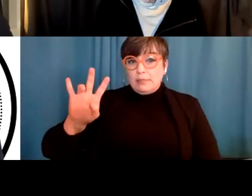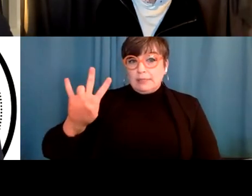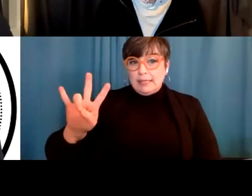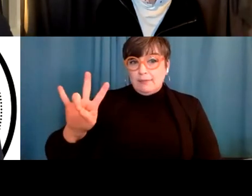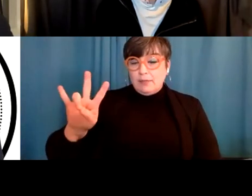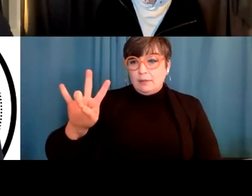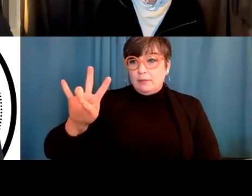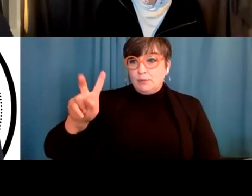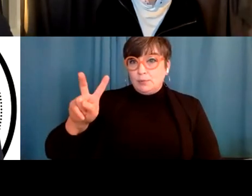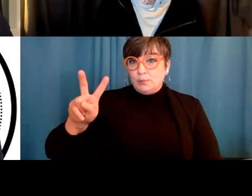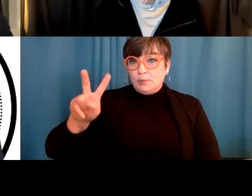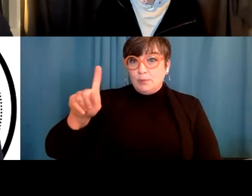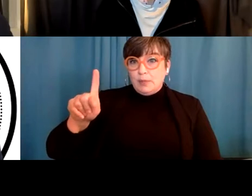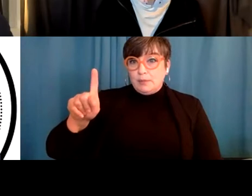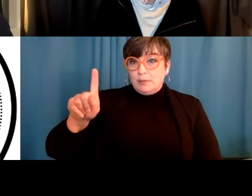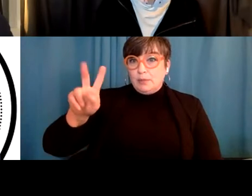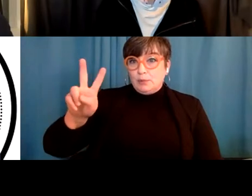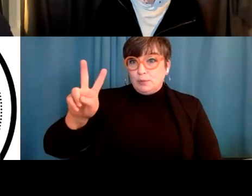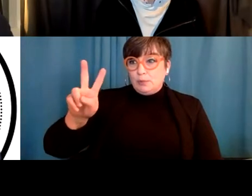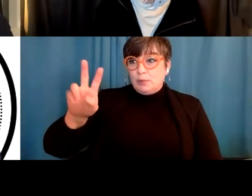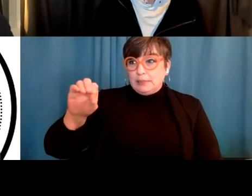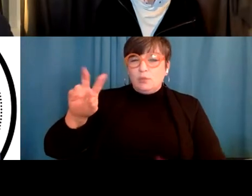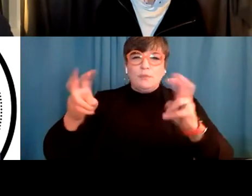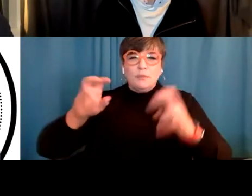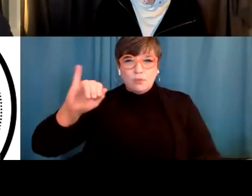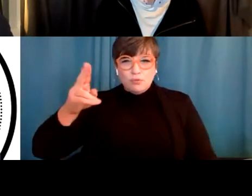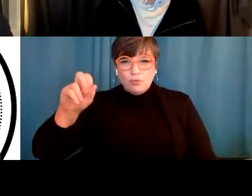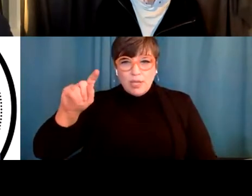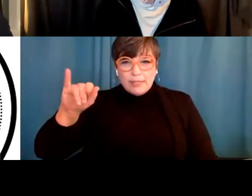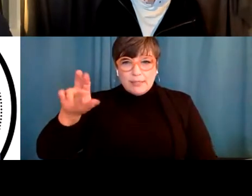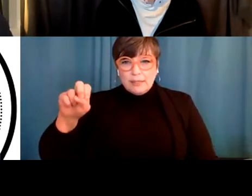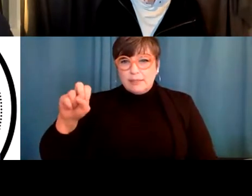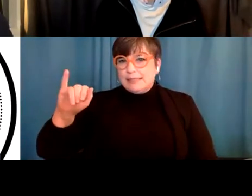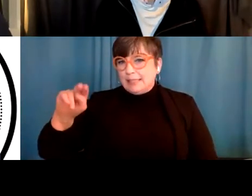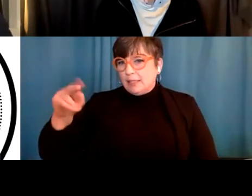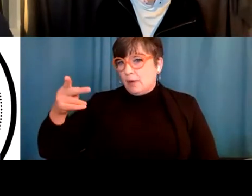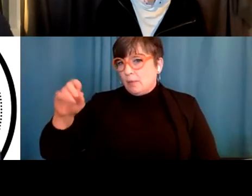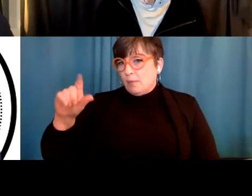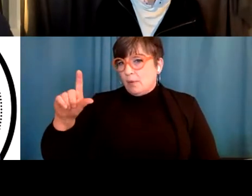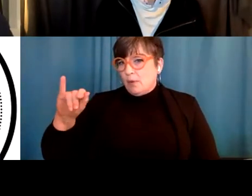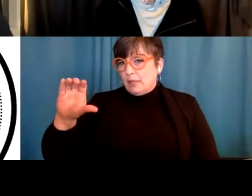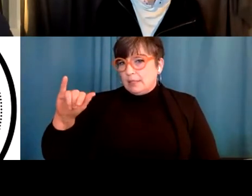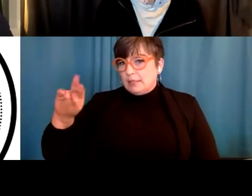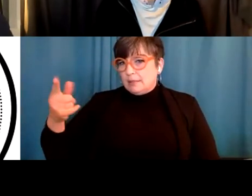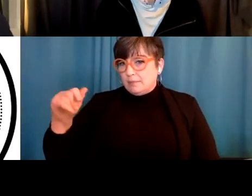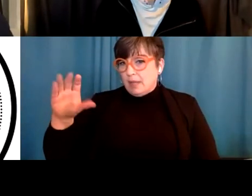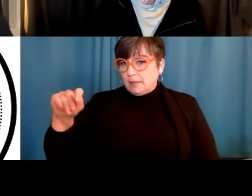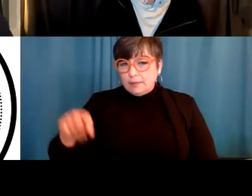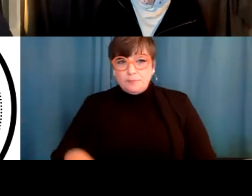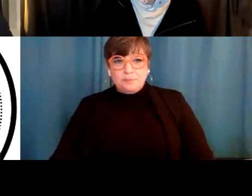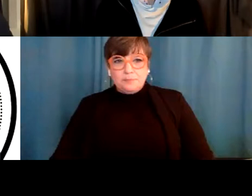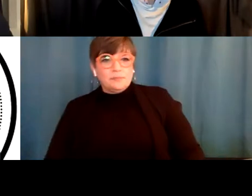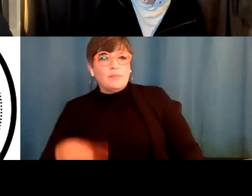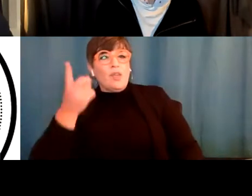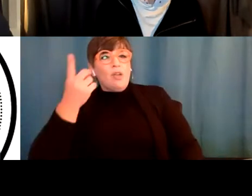I'll just say, you know, as I mentioned in my comments, that, you know, we have become overly reliant on commissions and panels.